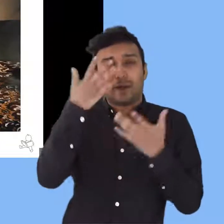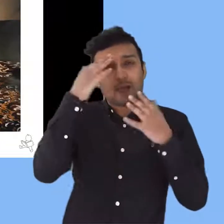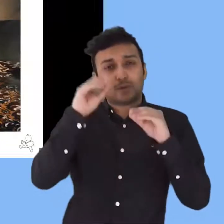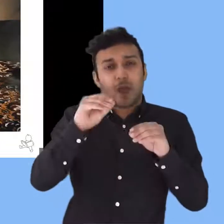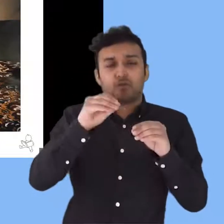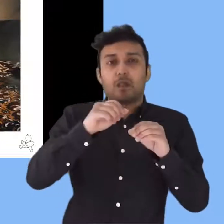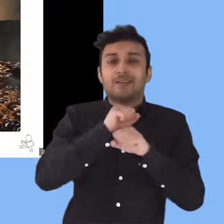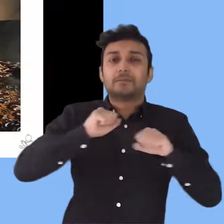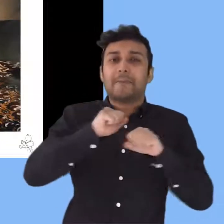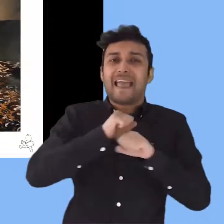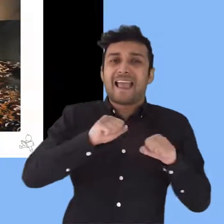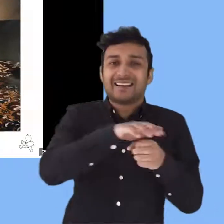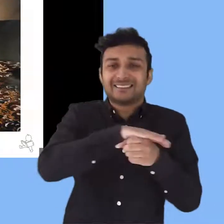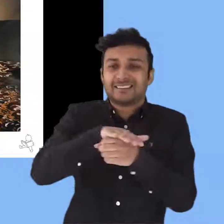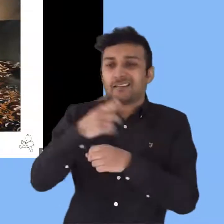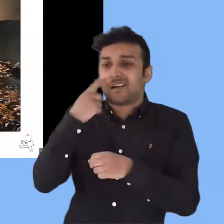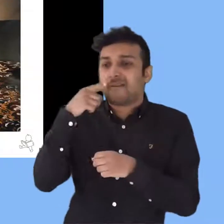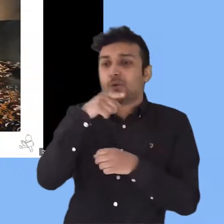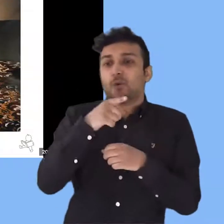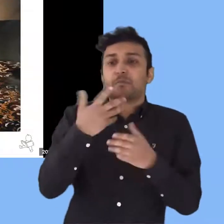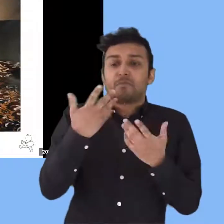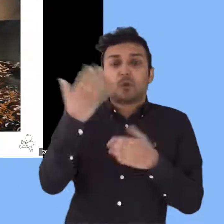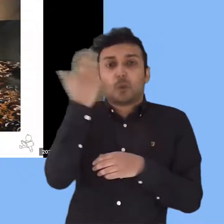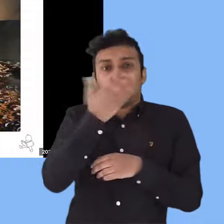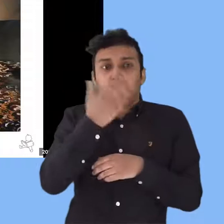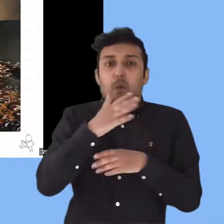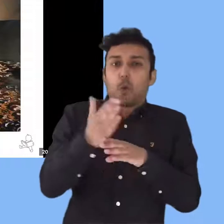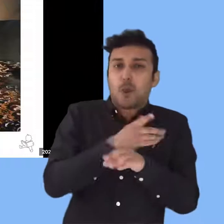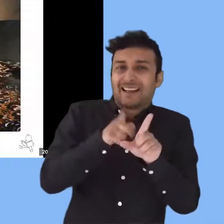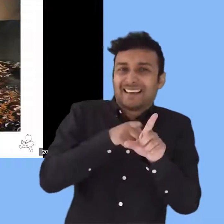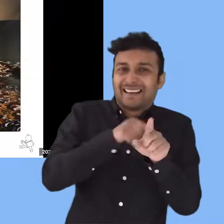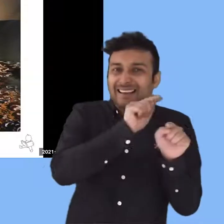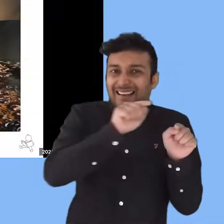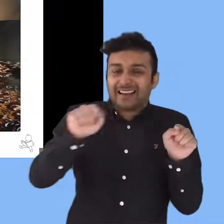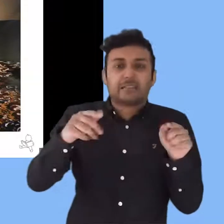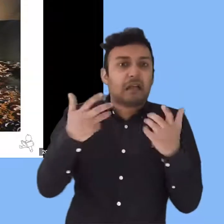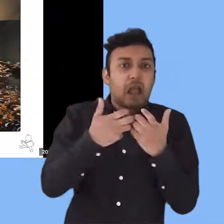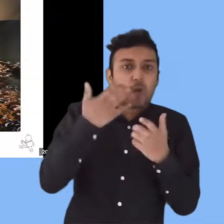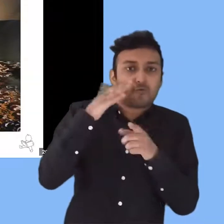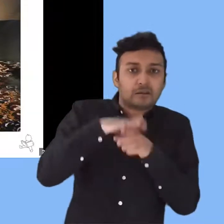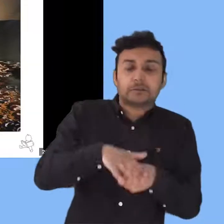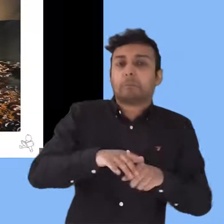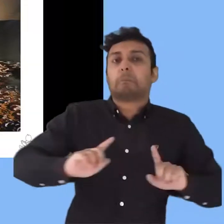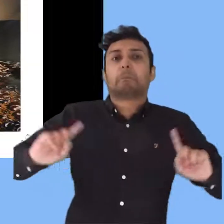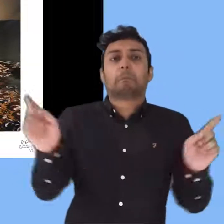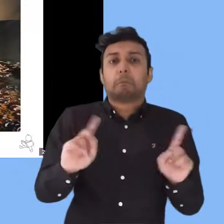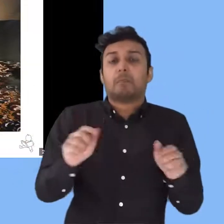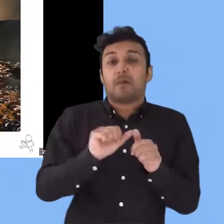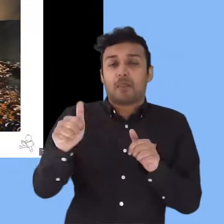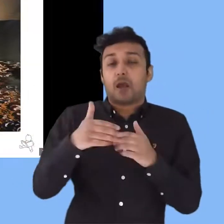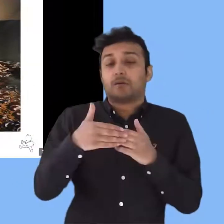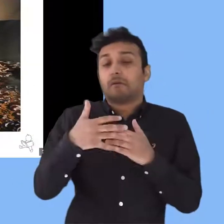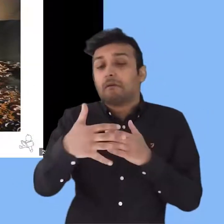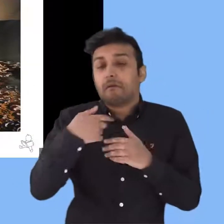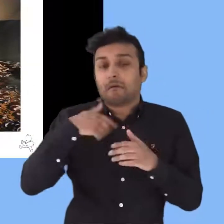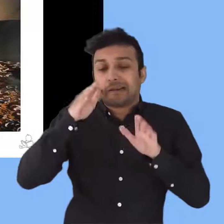primary and secondary schooling contexts and how we can understand racism there, before moving more precisely to the early years. I want to look at